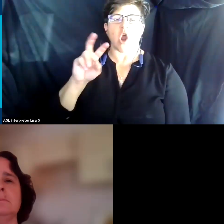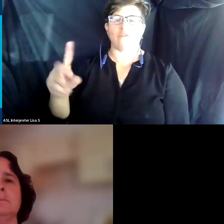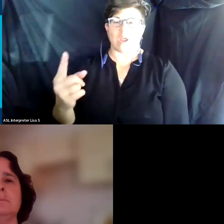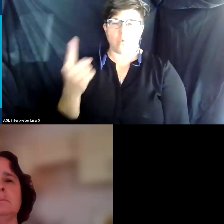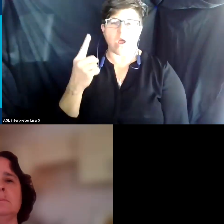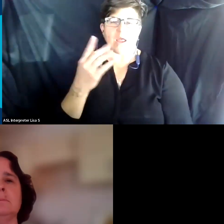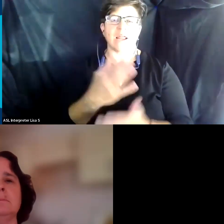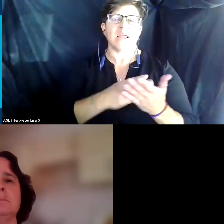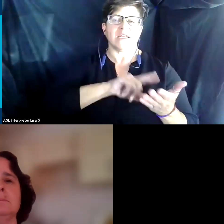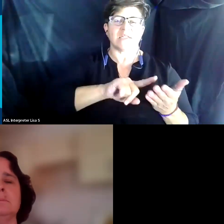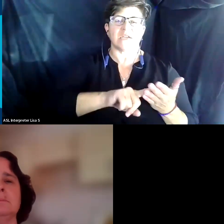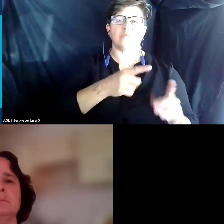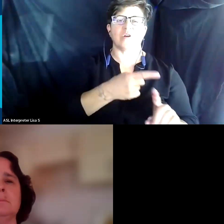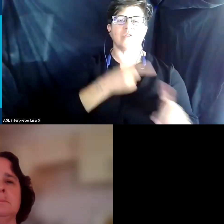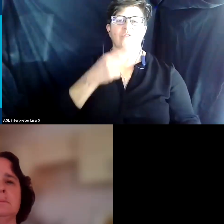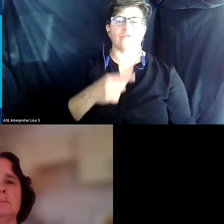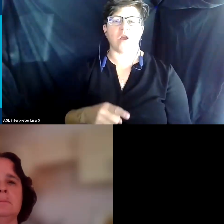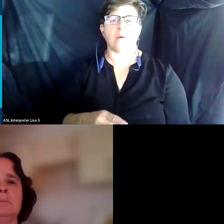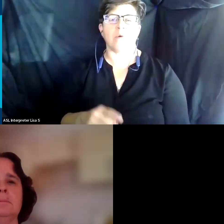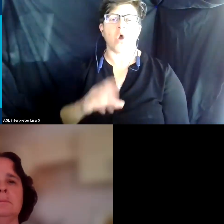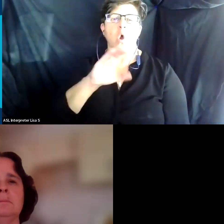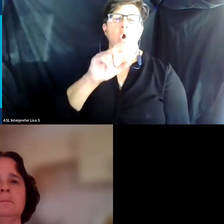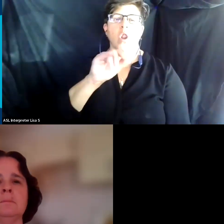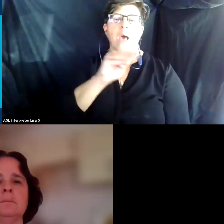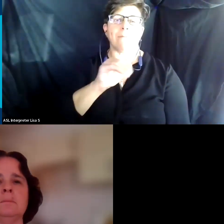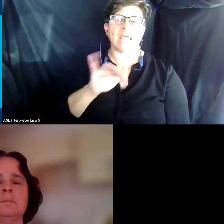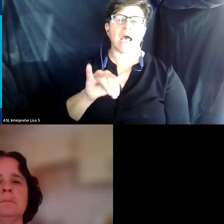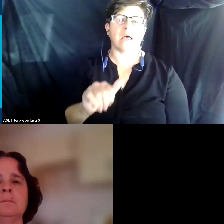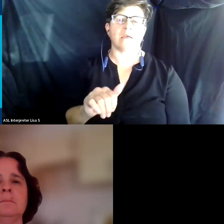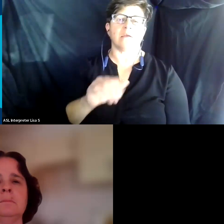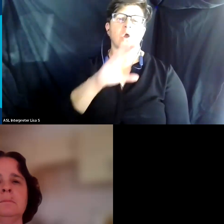from Leiden and Columbia and other places. Can